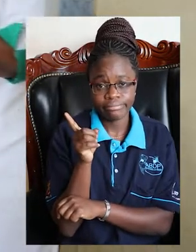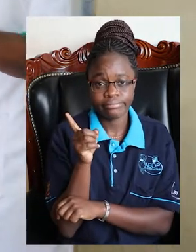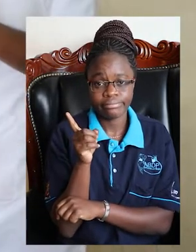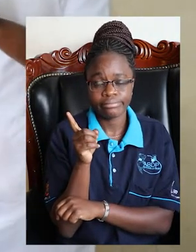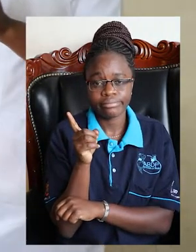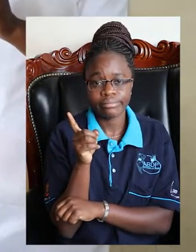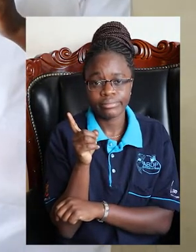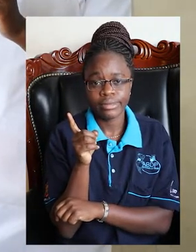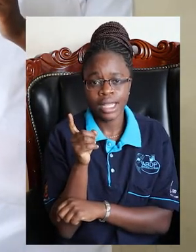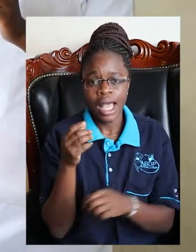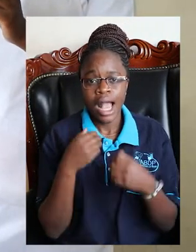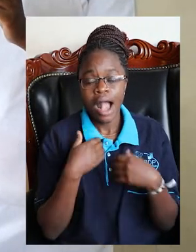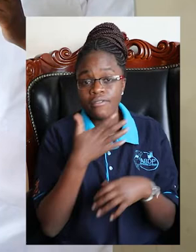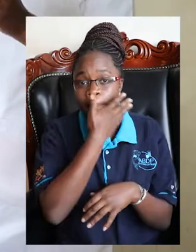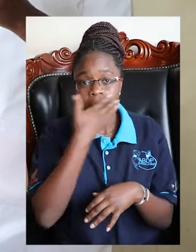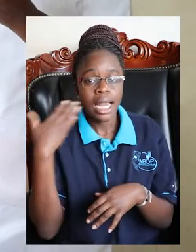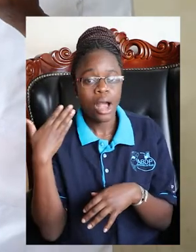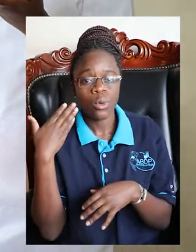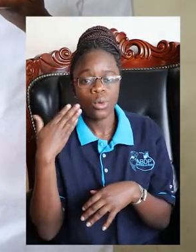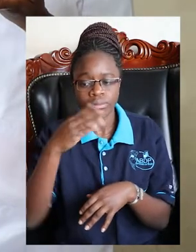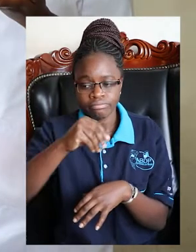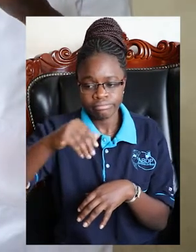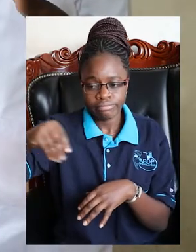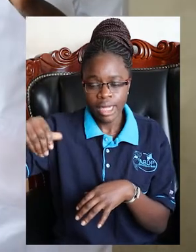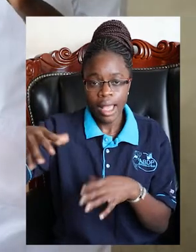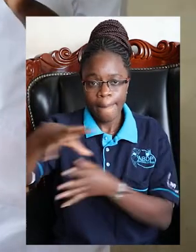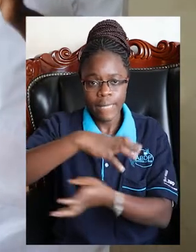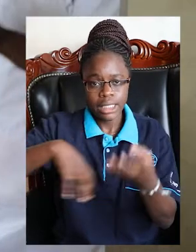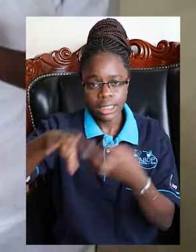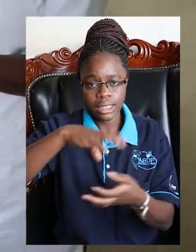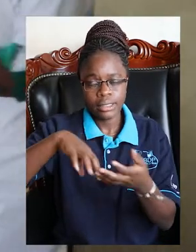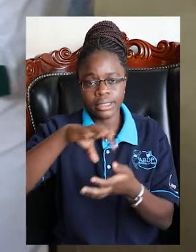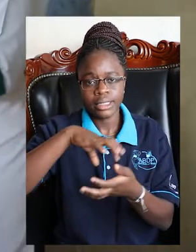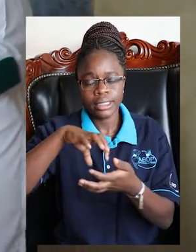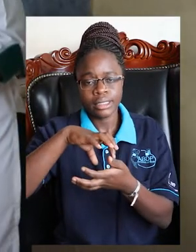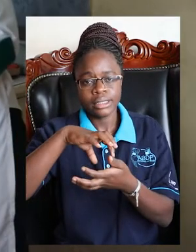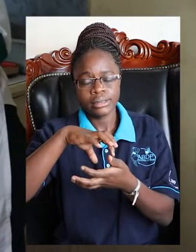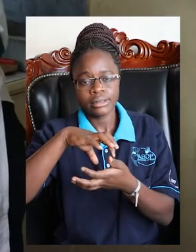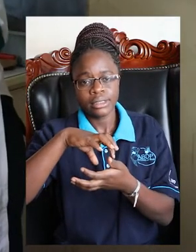used. This is pilau masala. This is mixed spice.